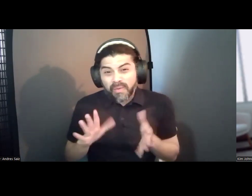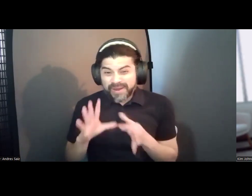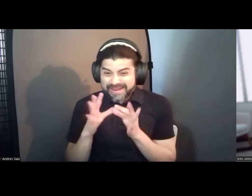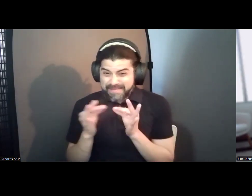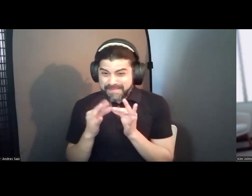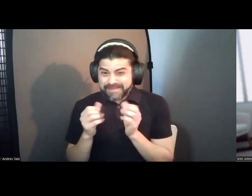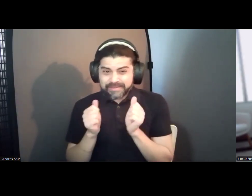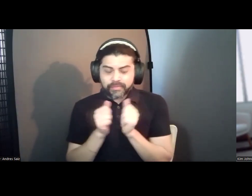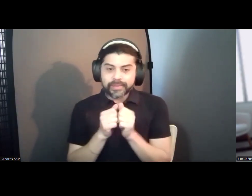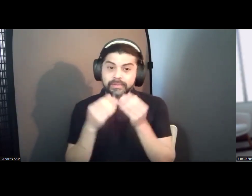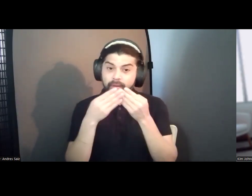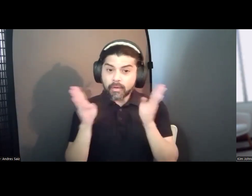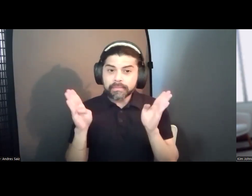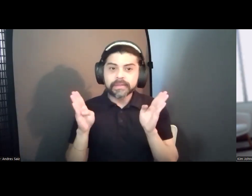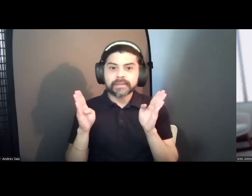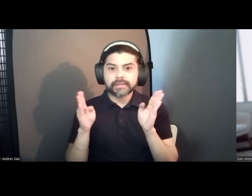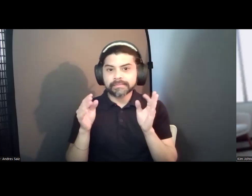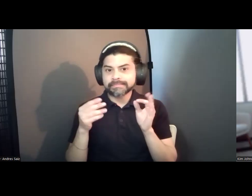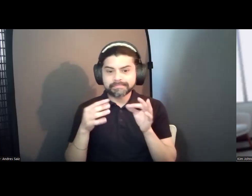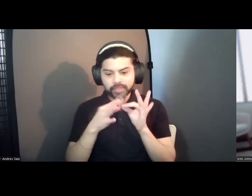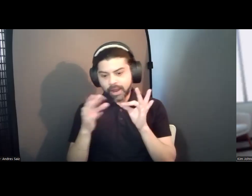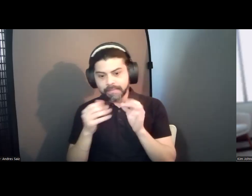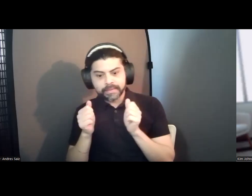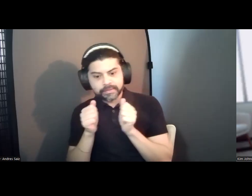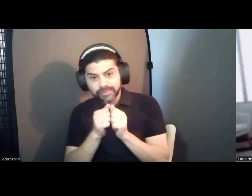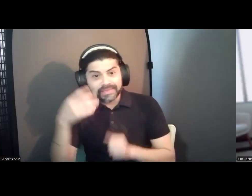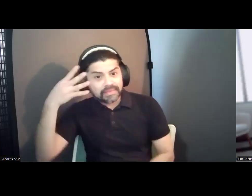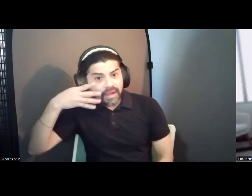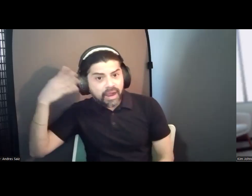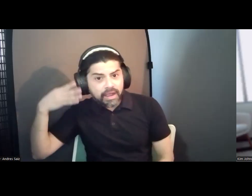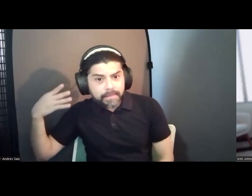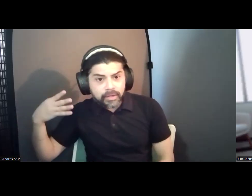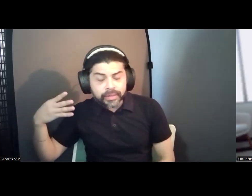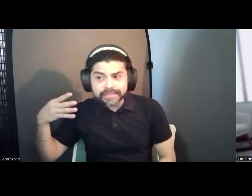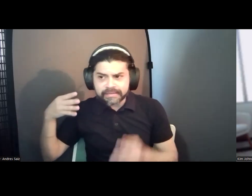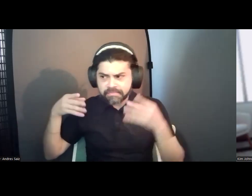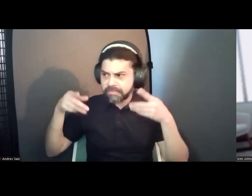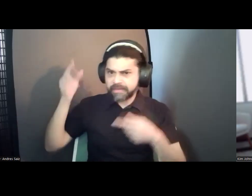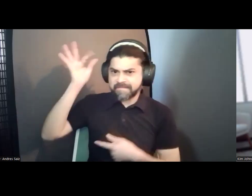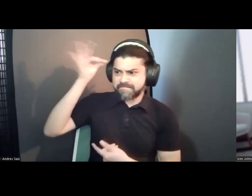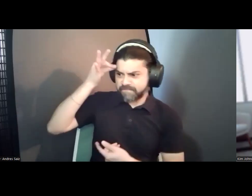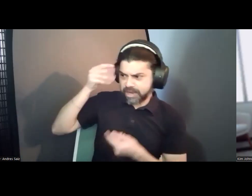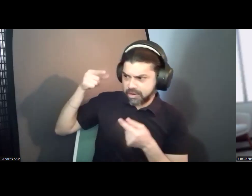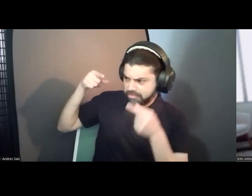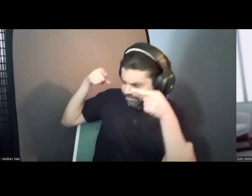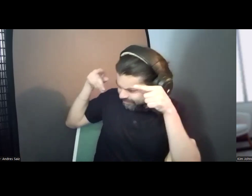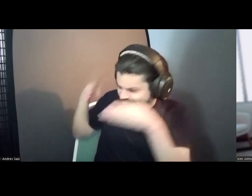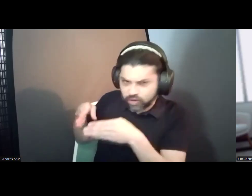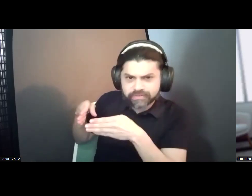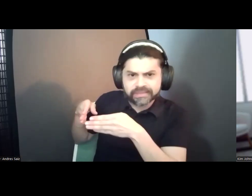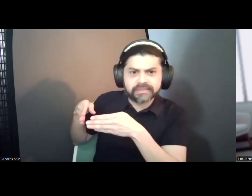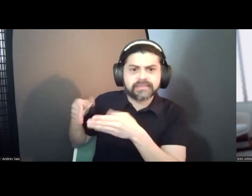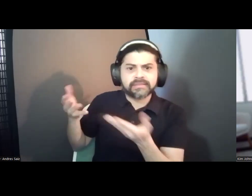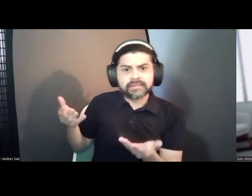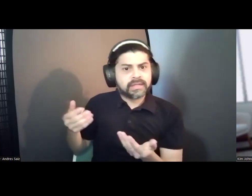to immigrants and the very targeted focus that the federal government has had there, whether it's related to